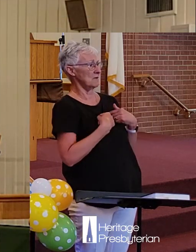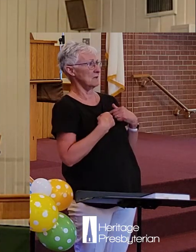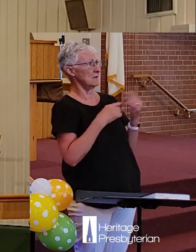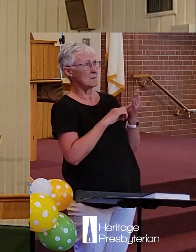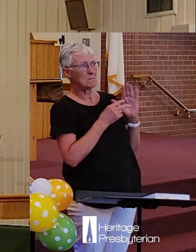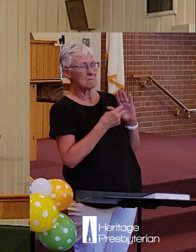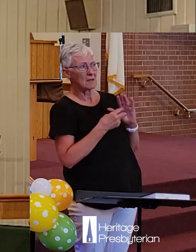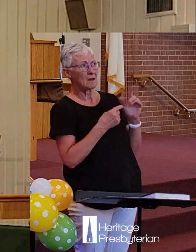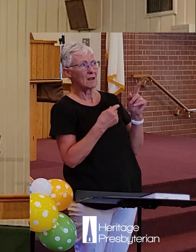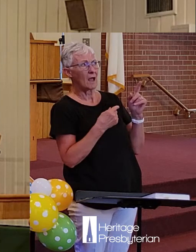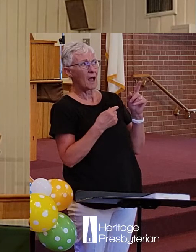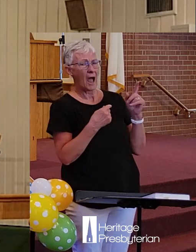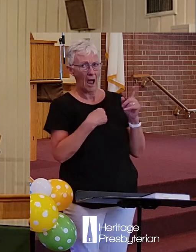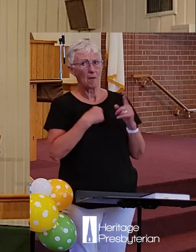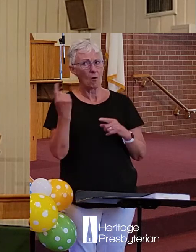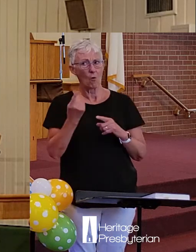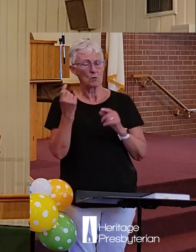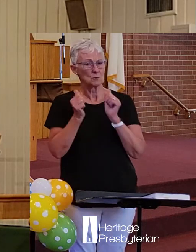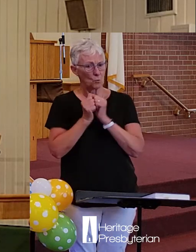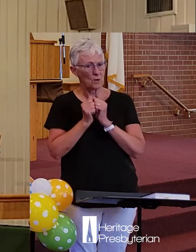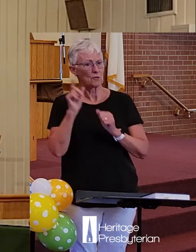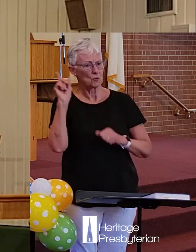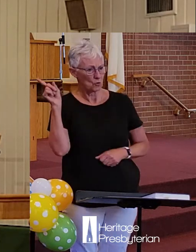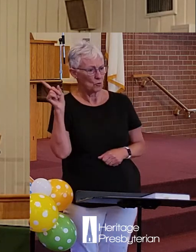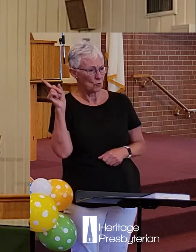But I do think God spoke.